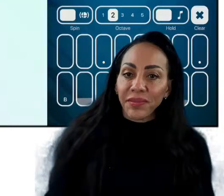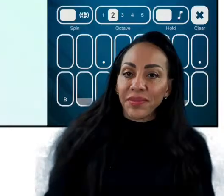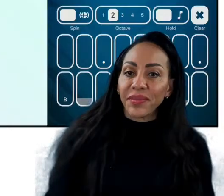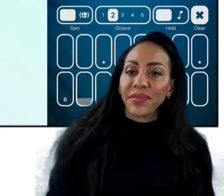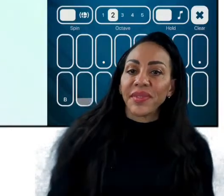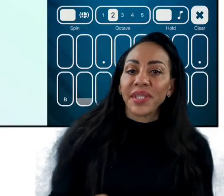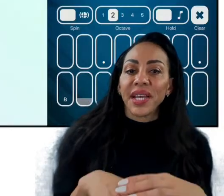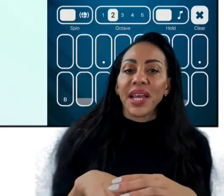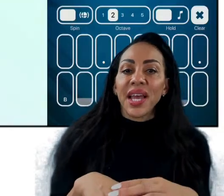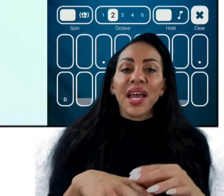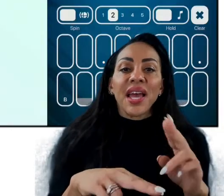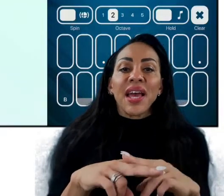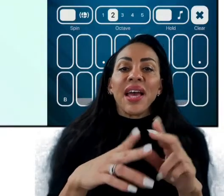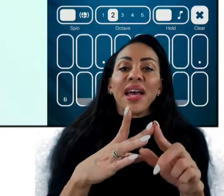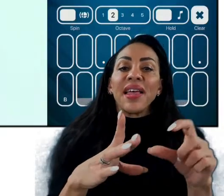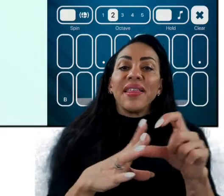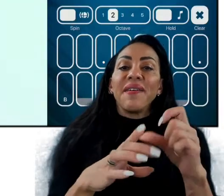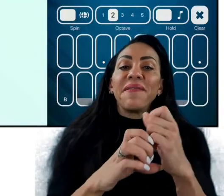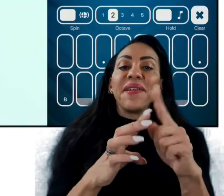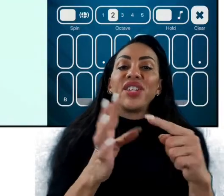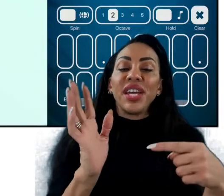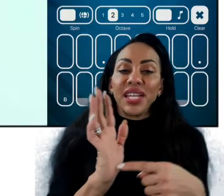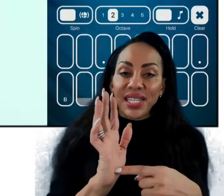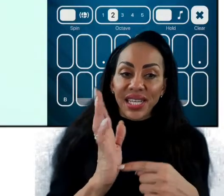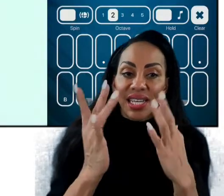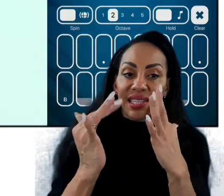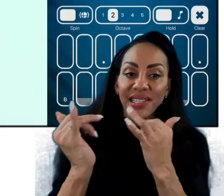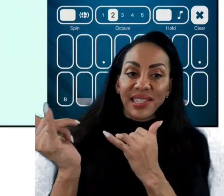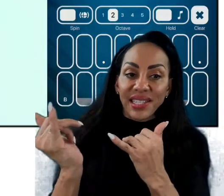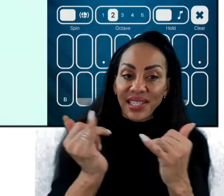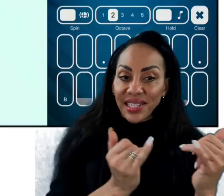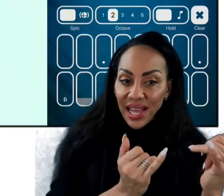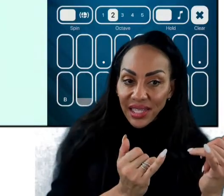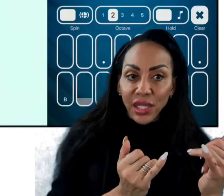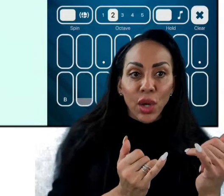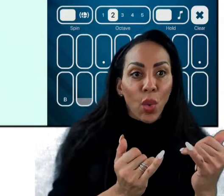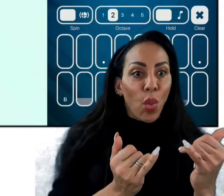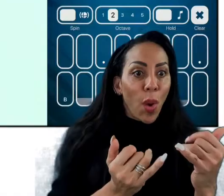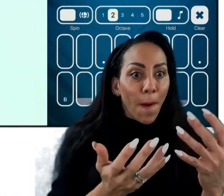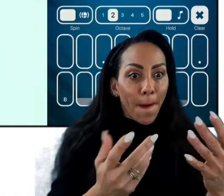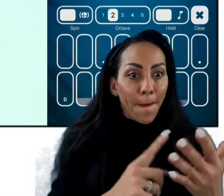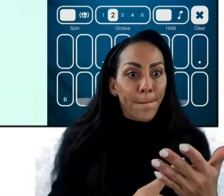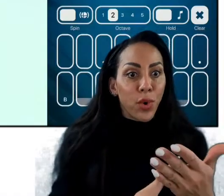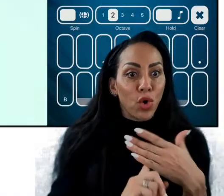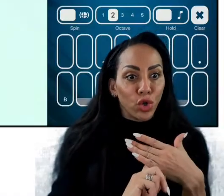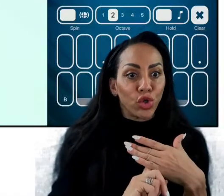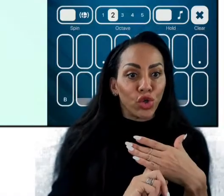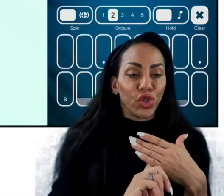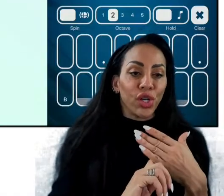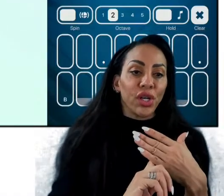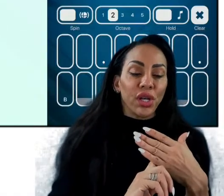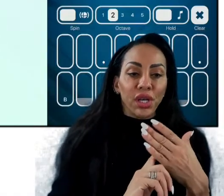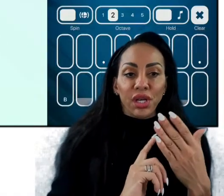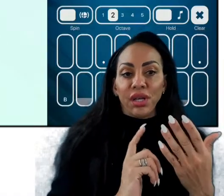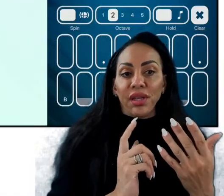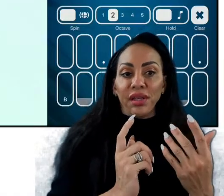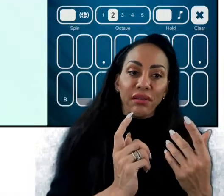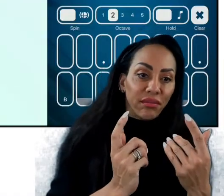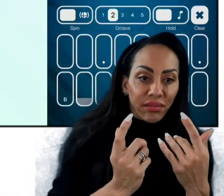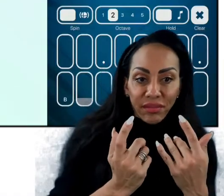tester. They want lots of stimulation and will really push things to the extreme. So they're a really good way of doing a QA and testing.